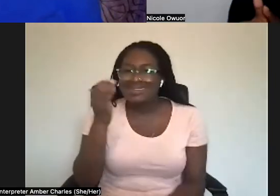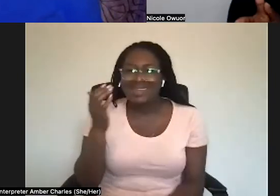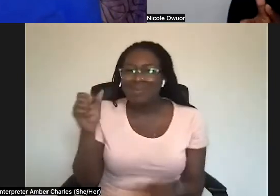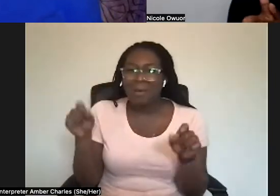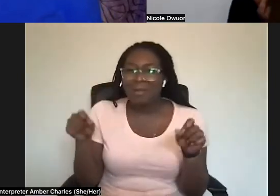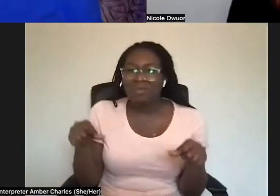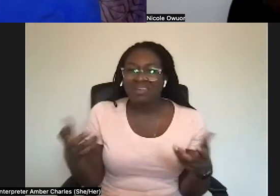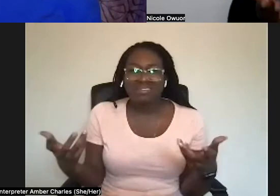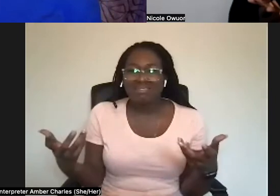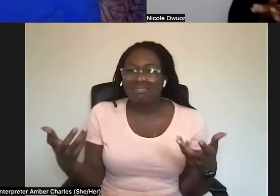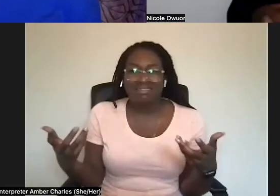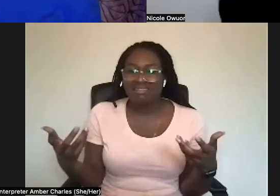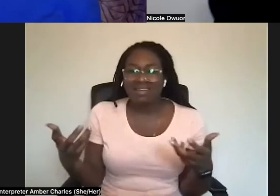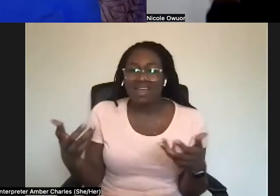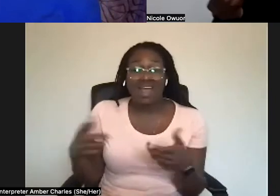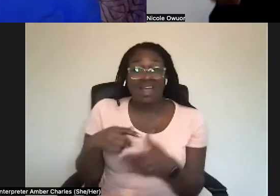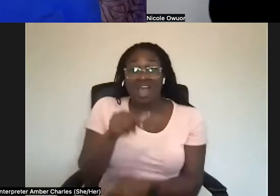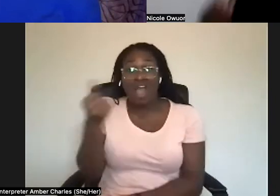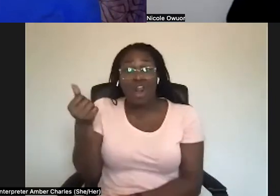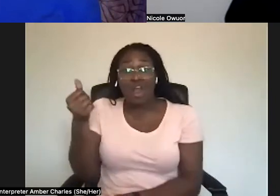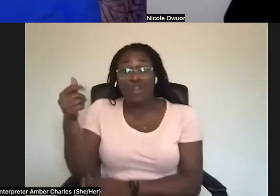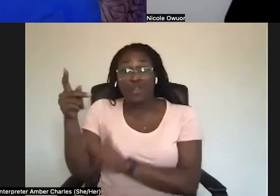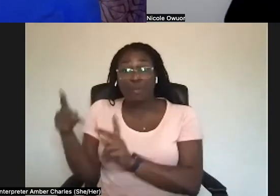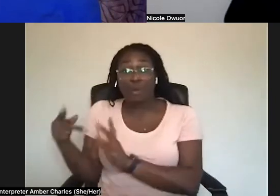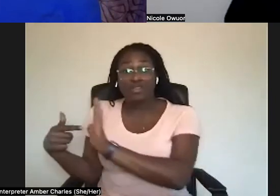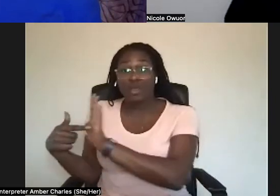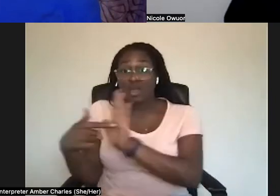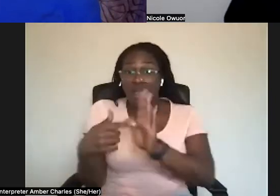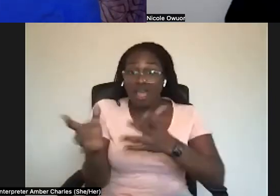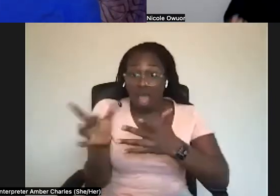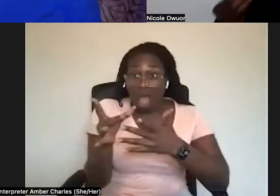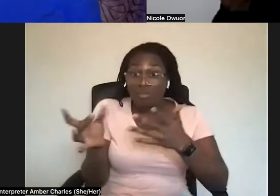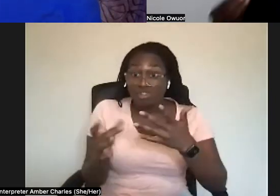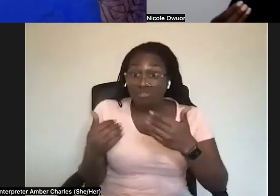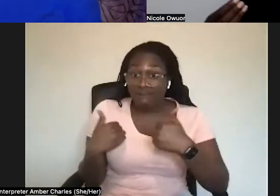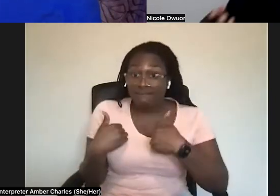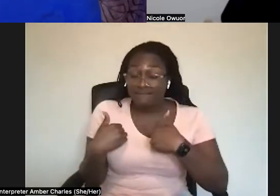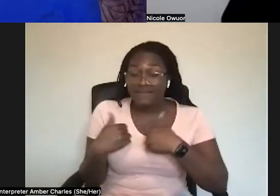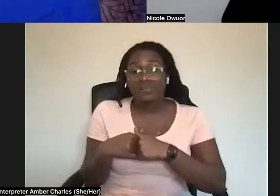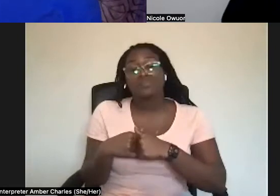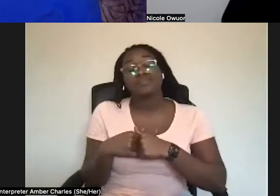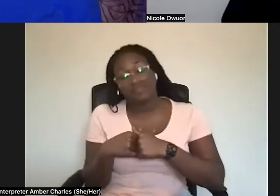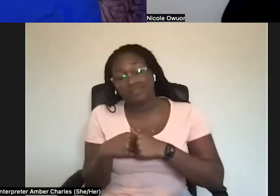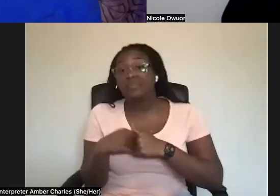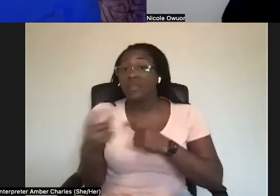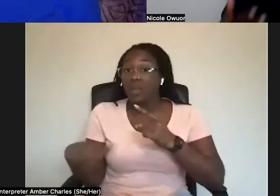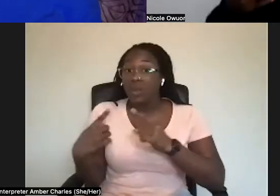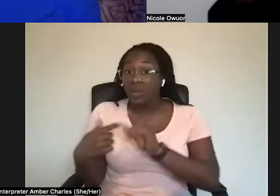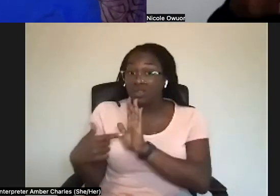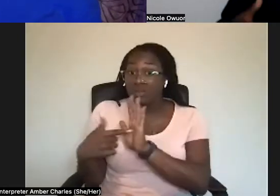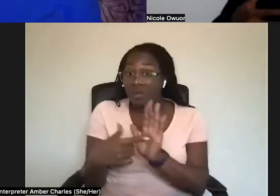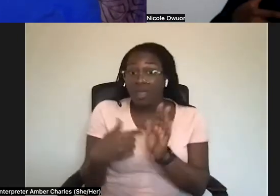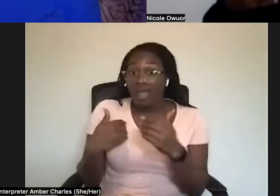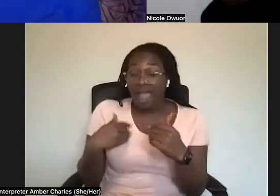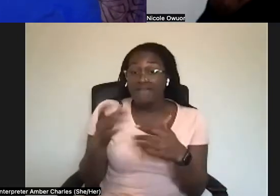possibility until somebody presented that option to me. And once they did,